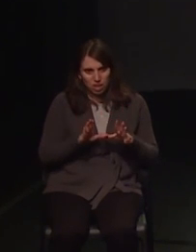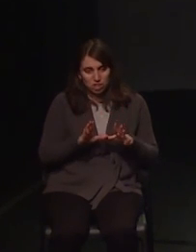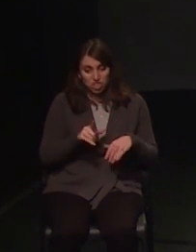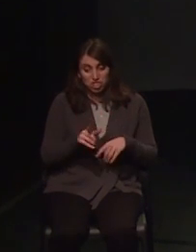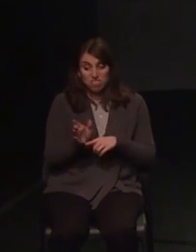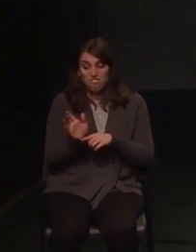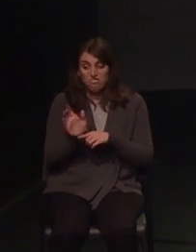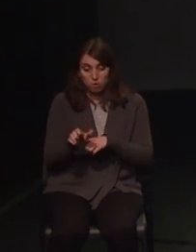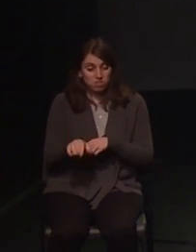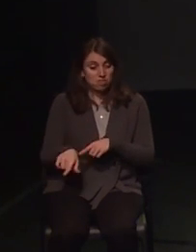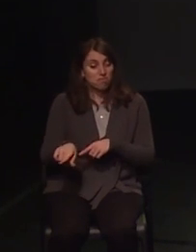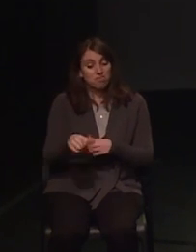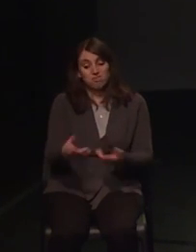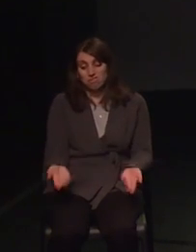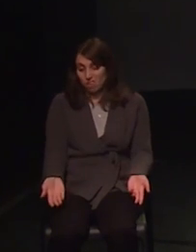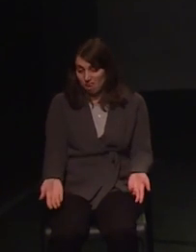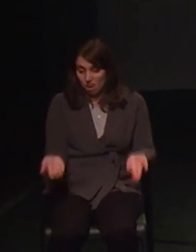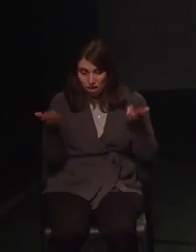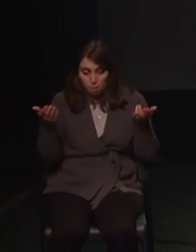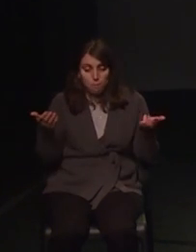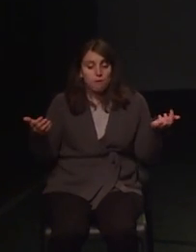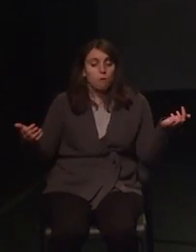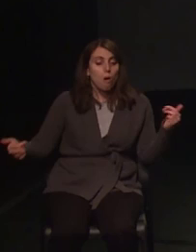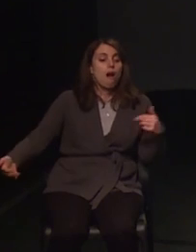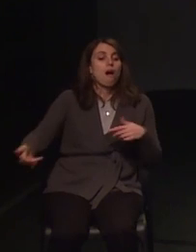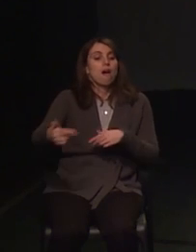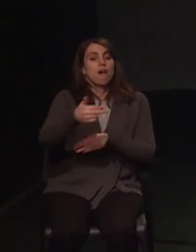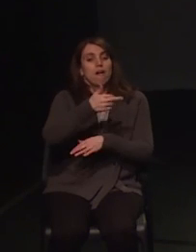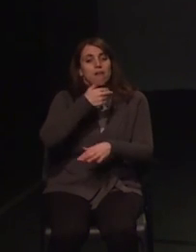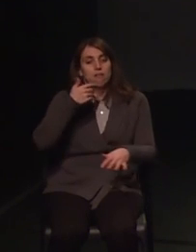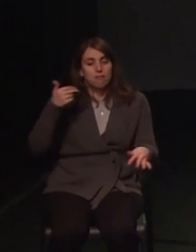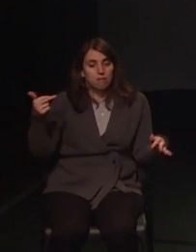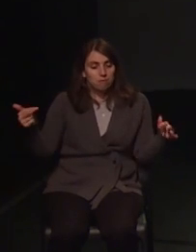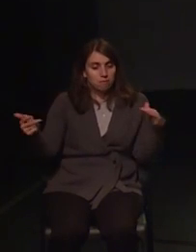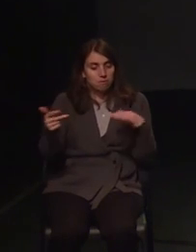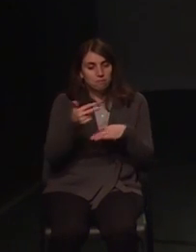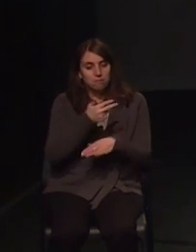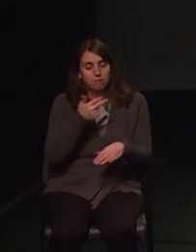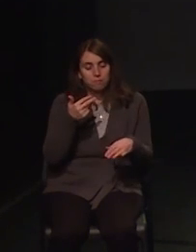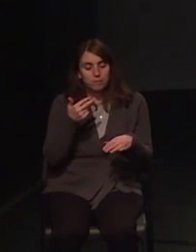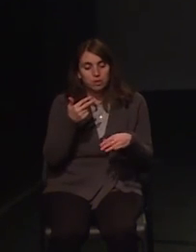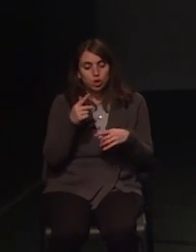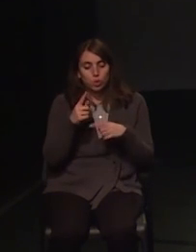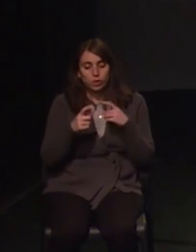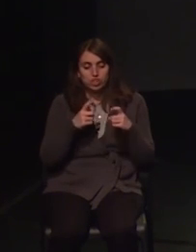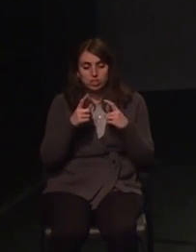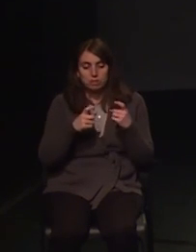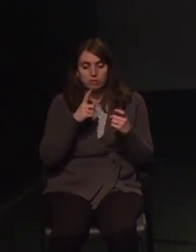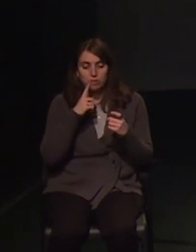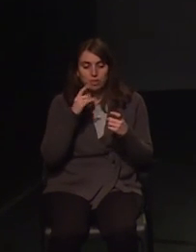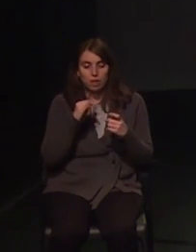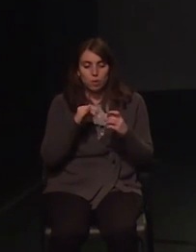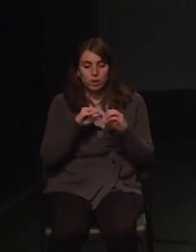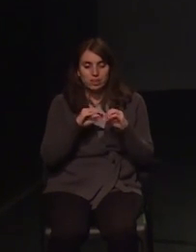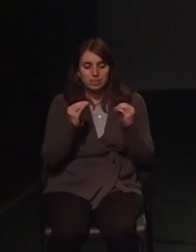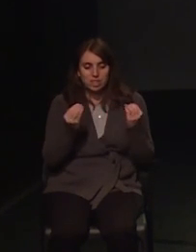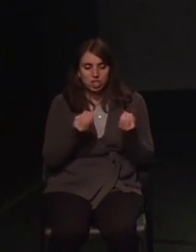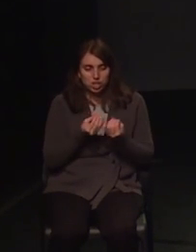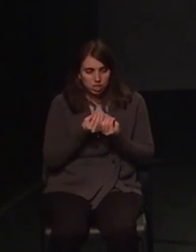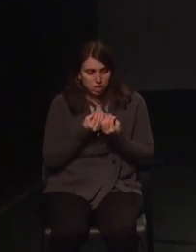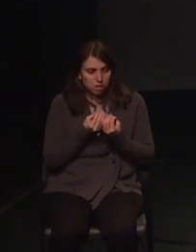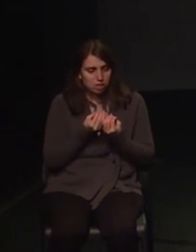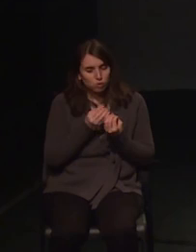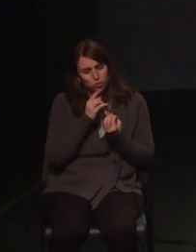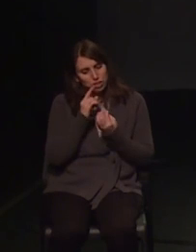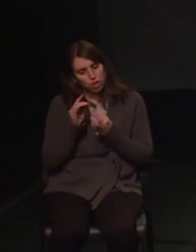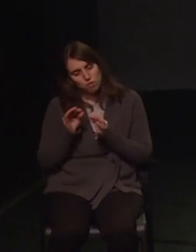get up and do this walk, and the questions for this particular organization were very, very relevant, and I'll